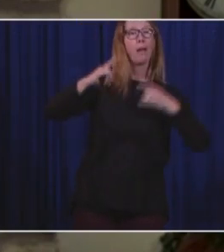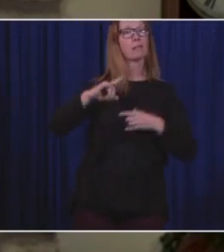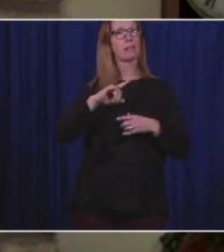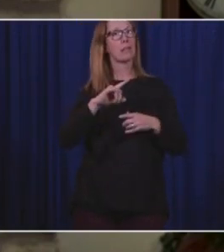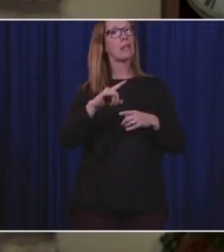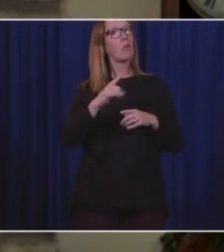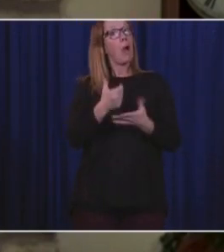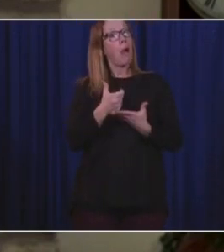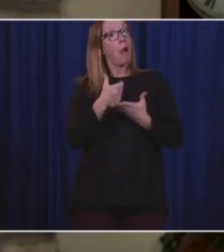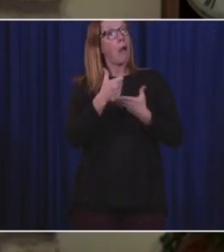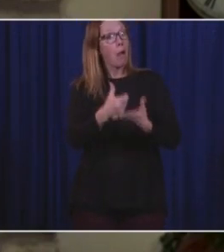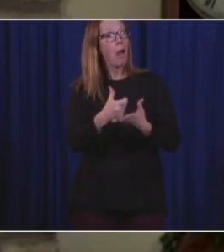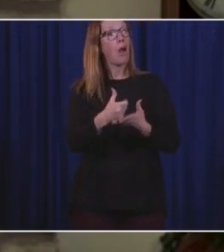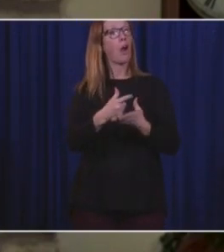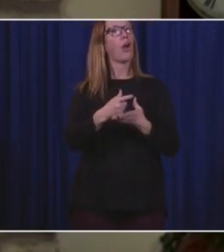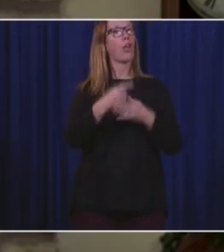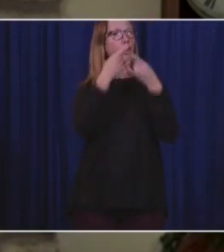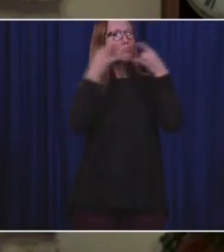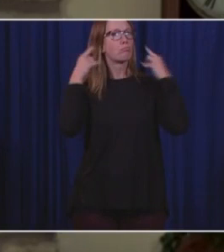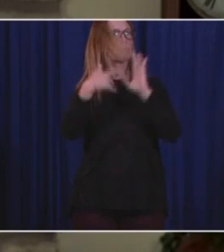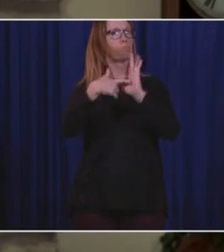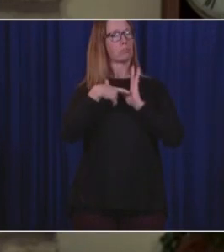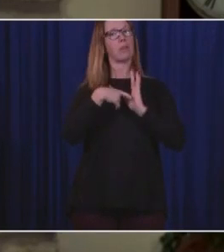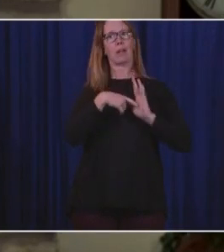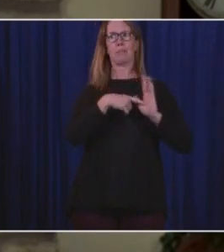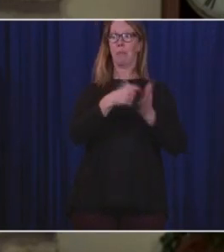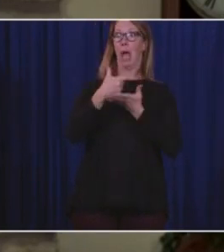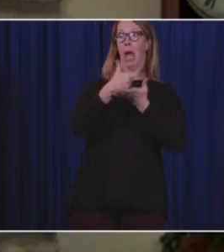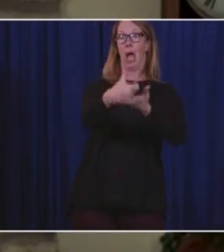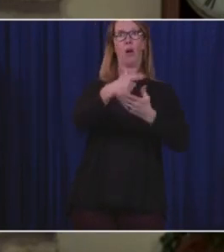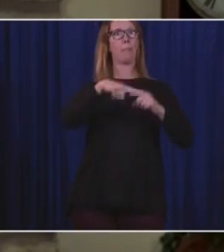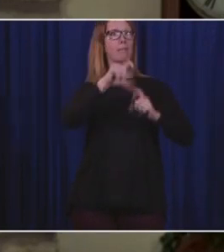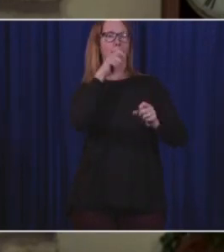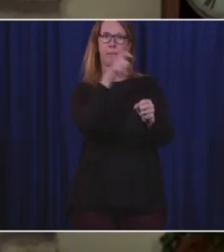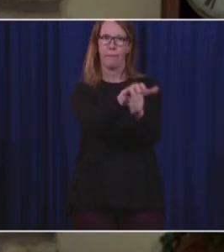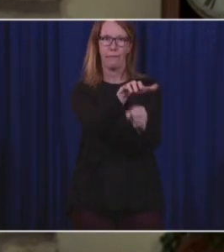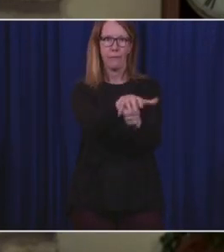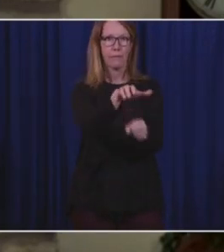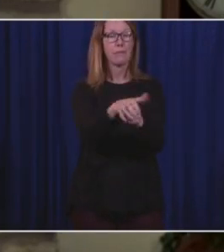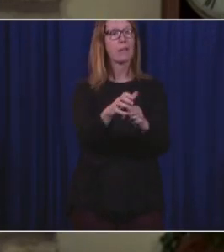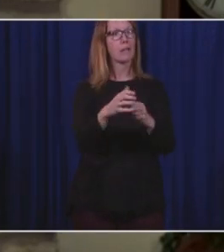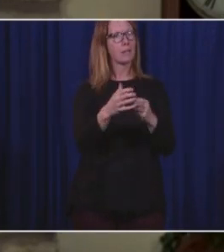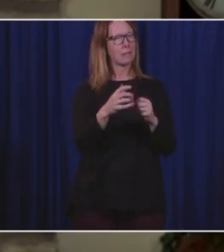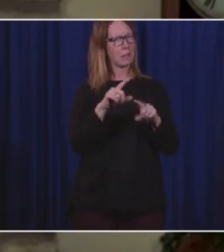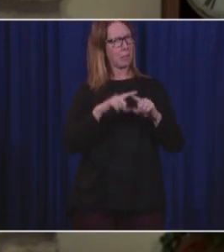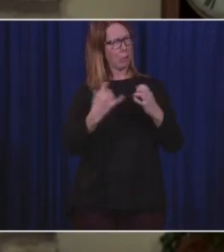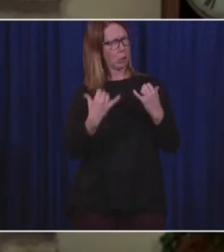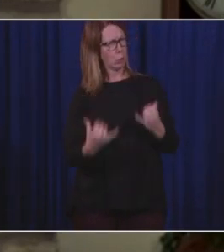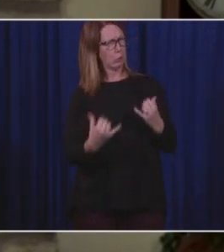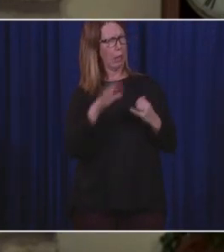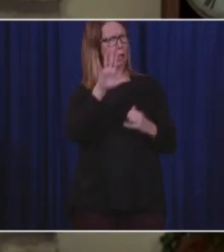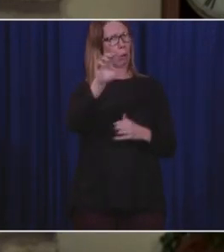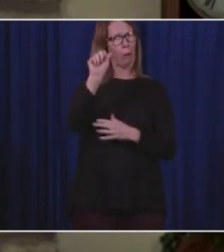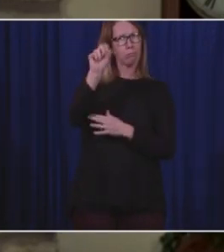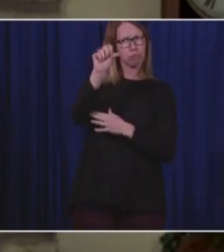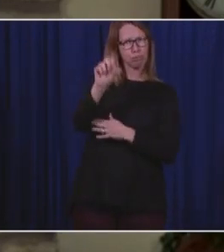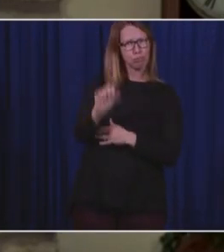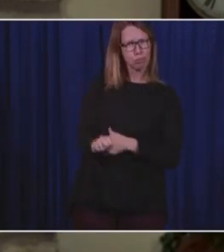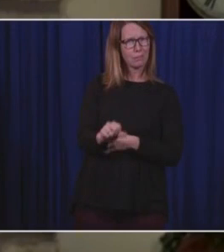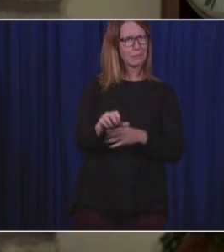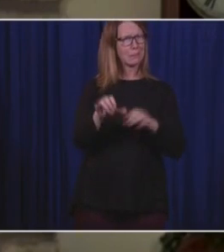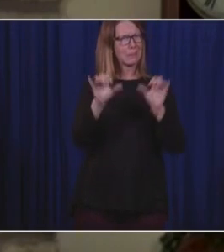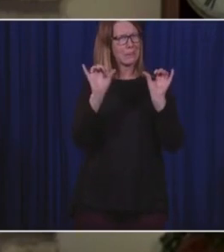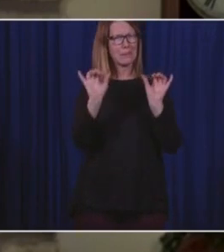helped enough. We'll have to do more. We don't have a choice. Today, it sounds like we're doing much of the same with an extension of the curfew and the